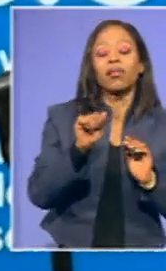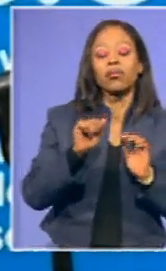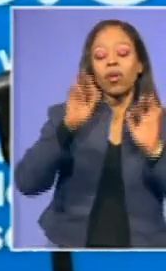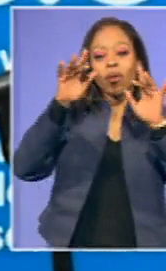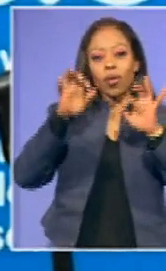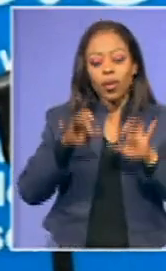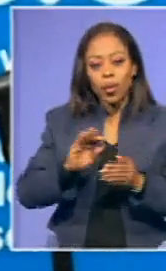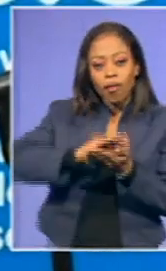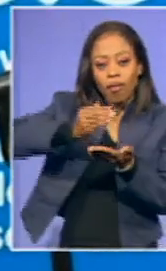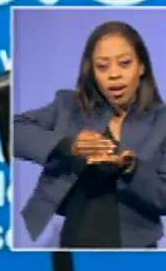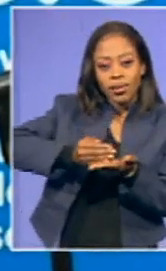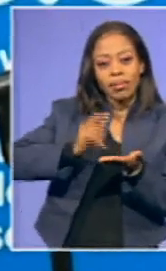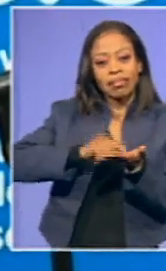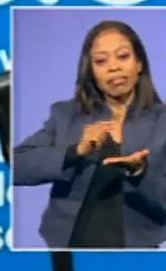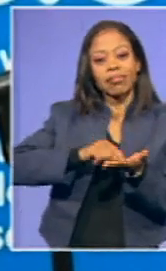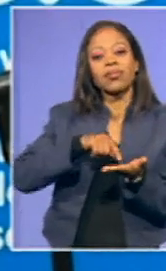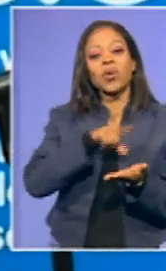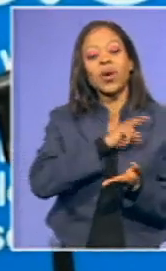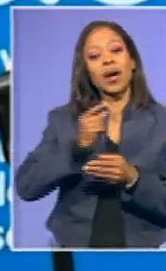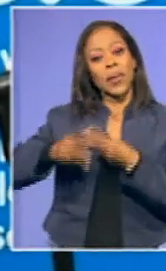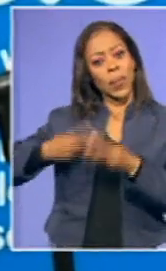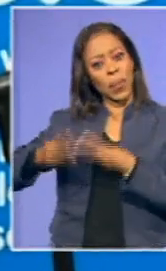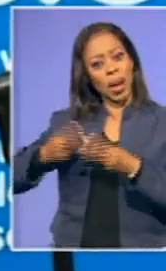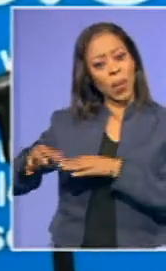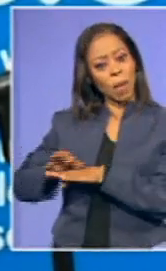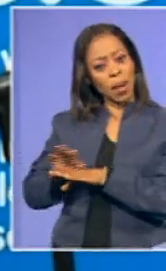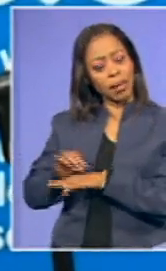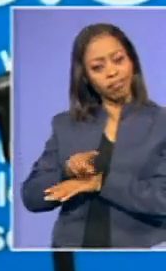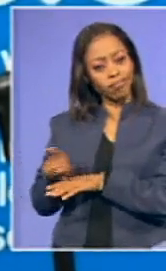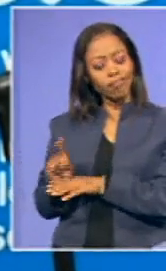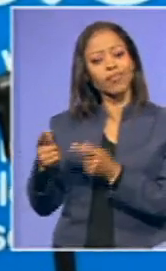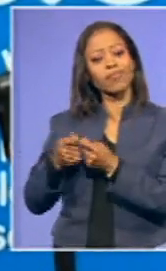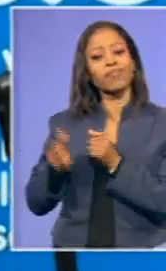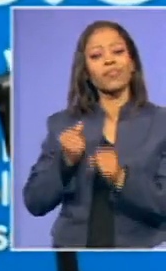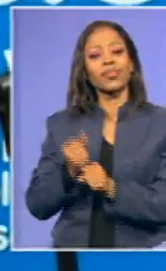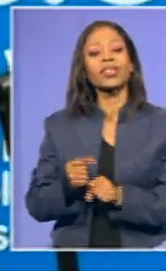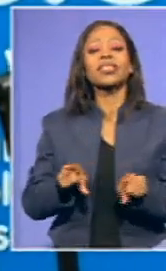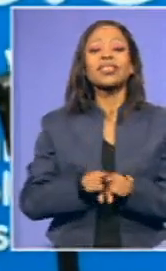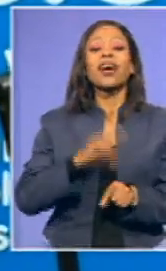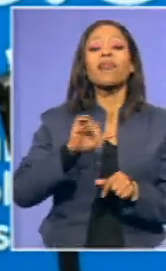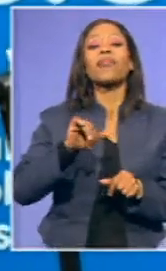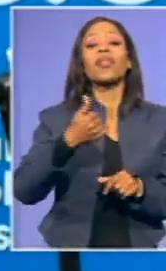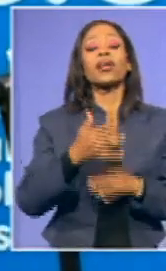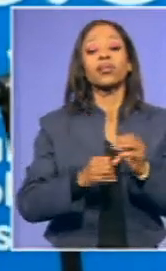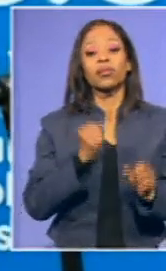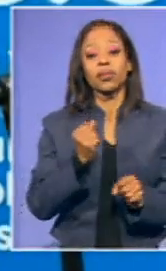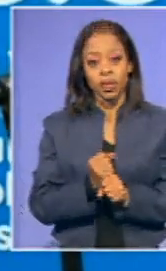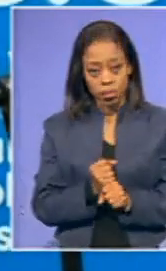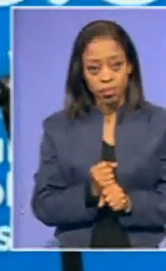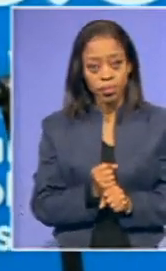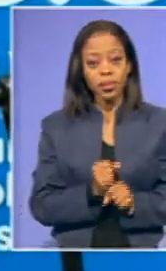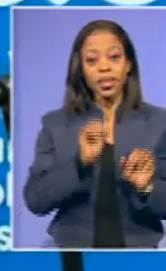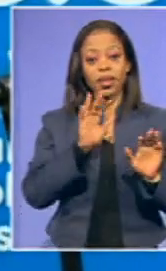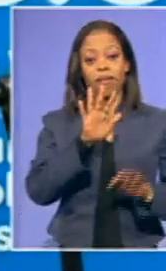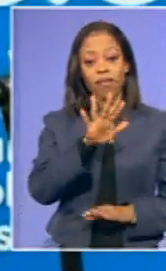funds, because we believe that the work that we have planned for this financial year and the next financial year, actually our